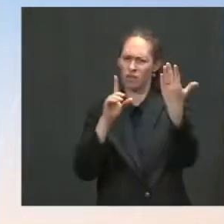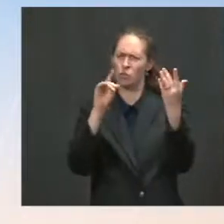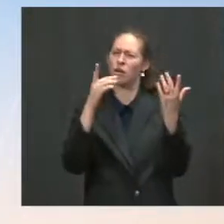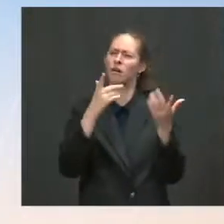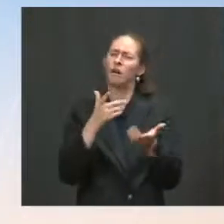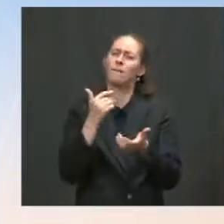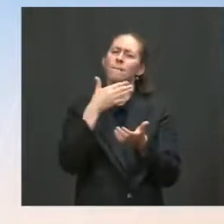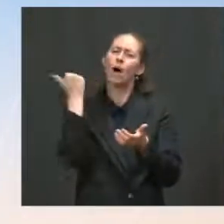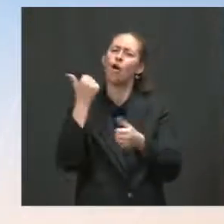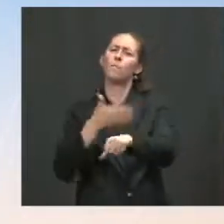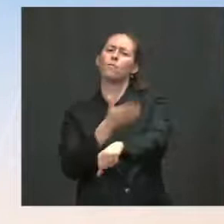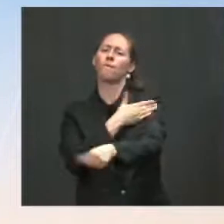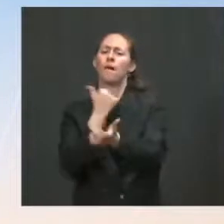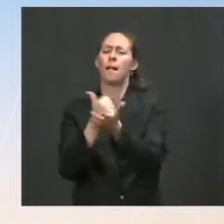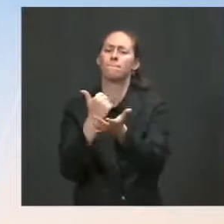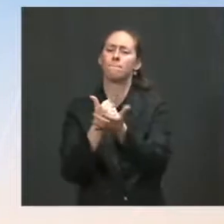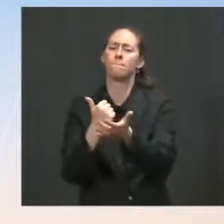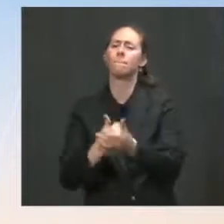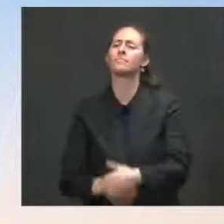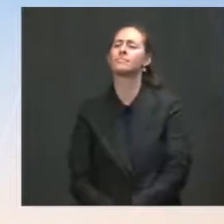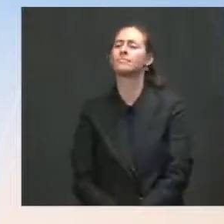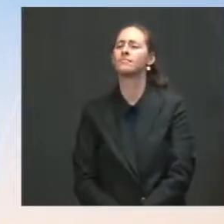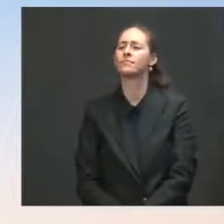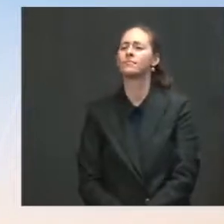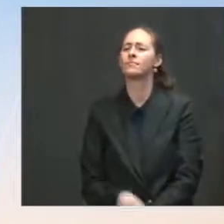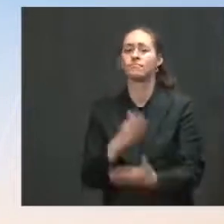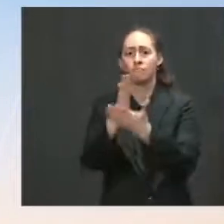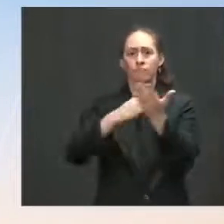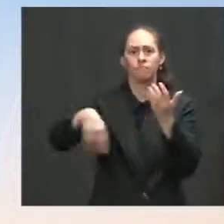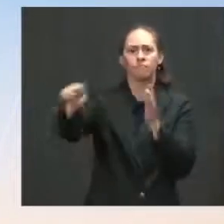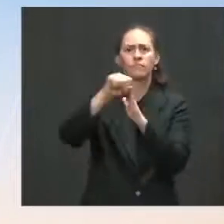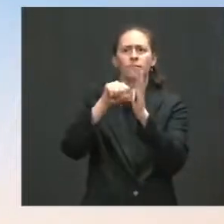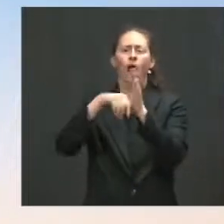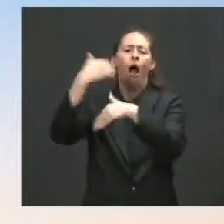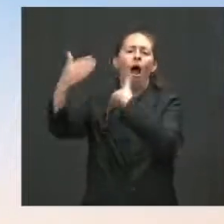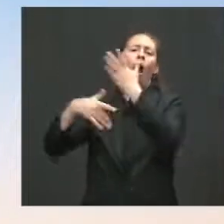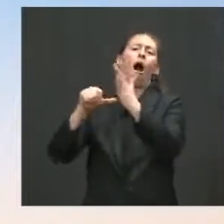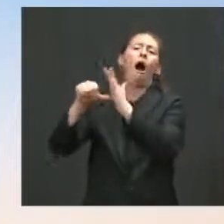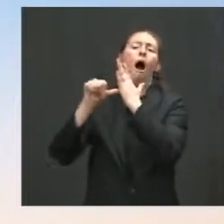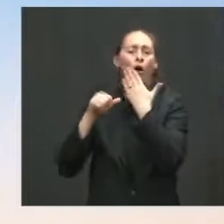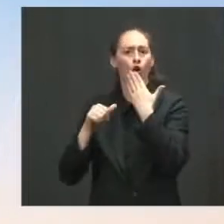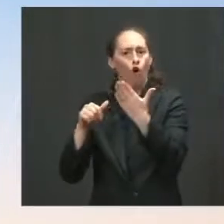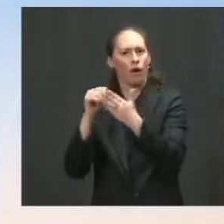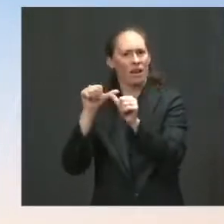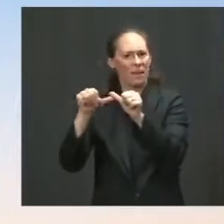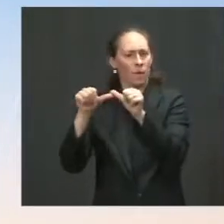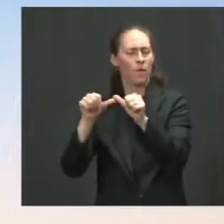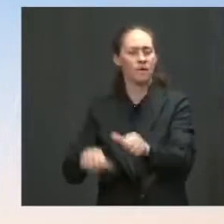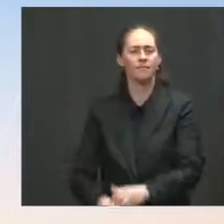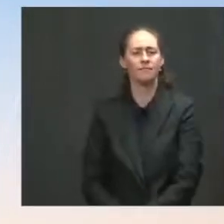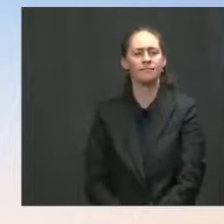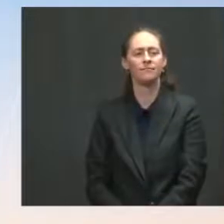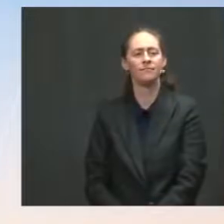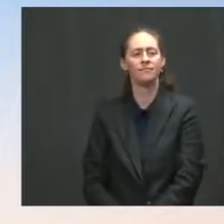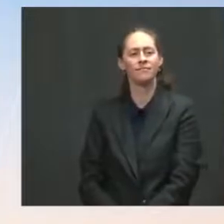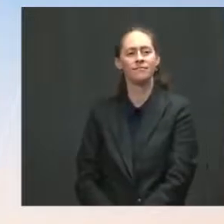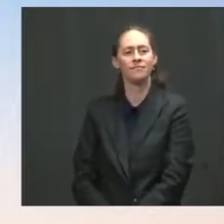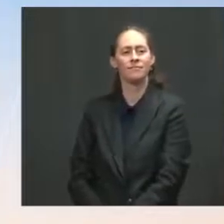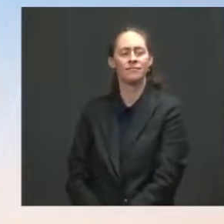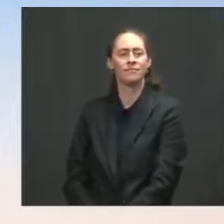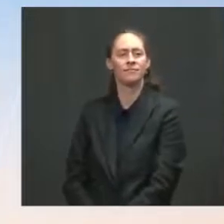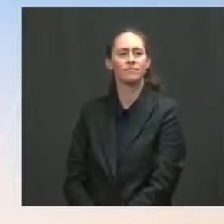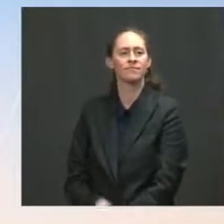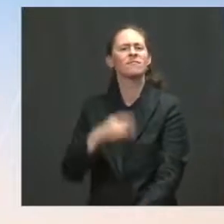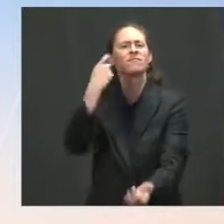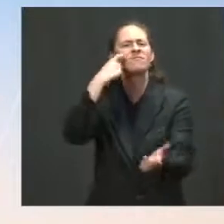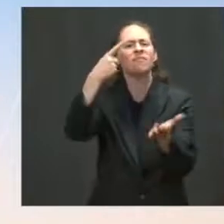states where positive action is being taken. Go ahead. Yeah, you mentioned that the new moratorium is a targeted one and